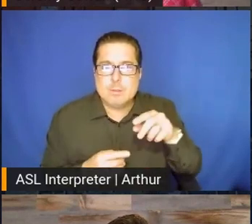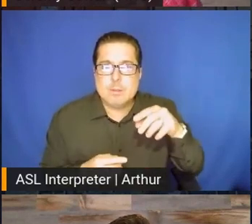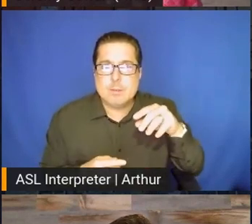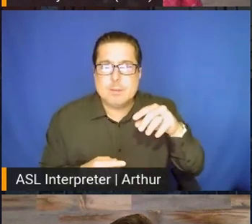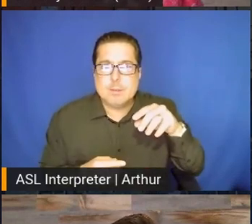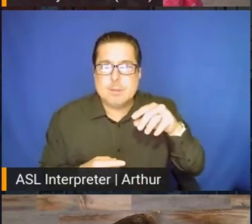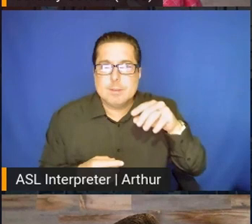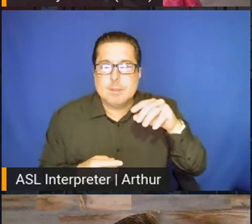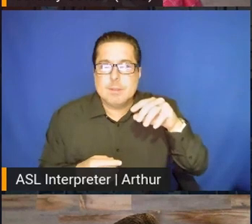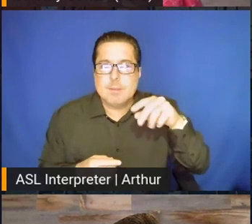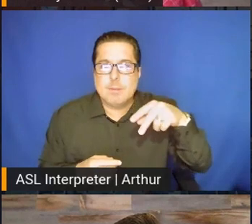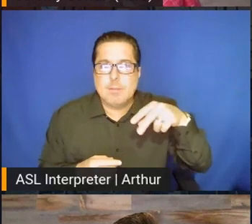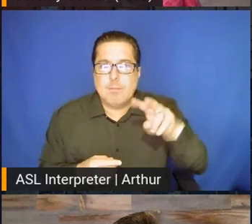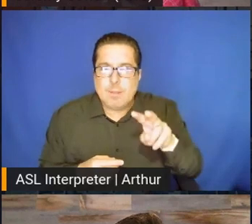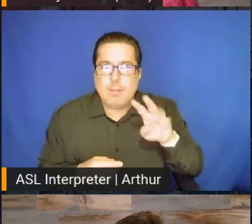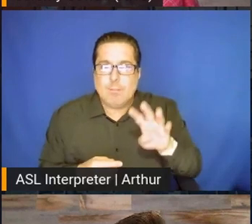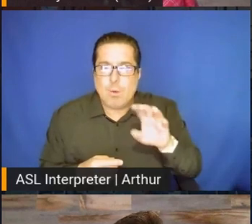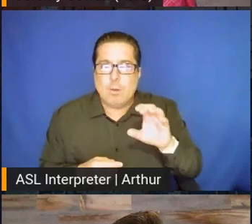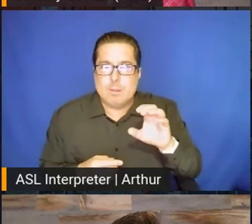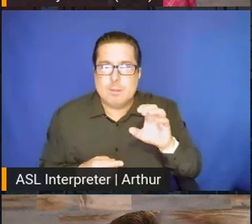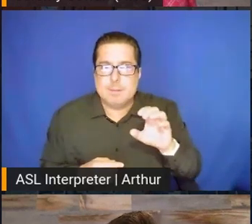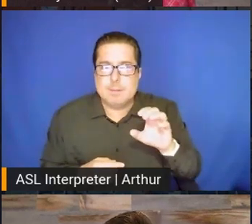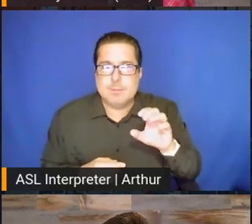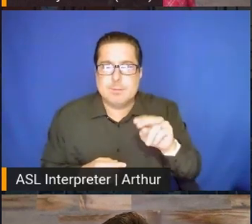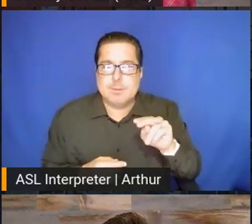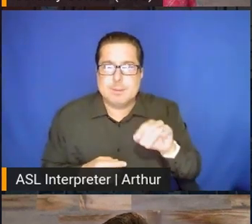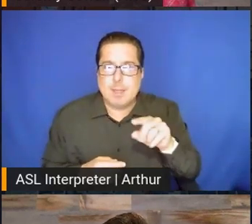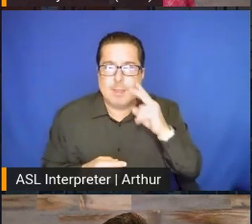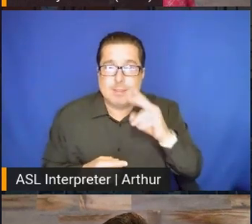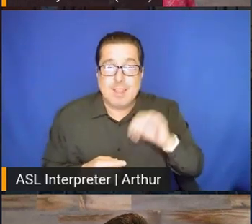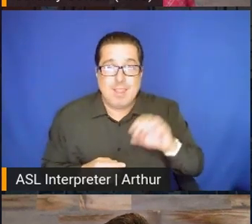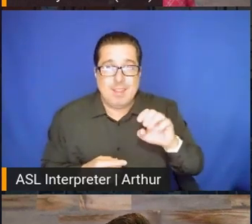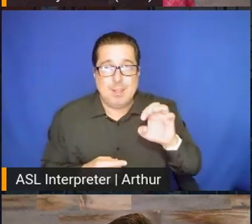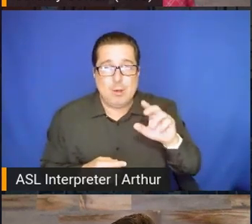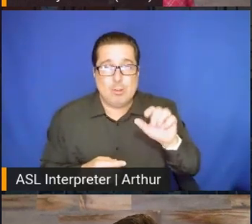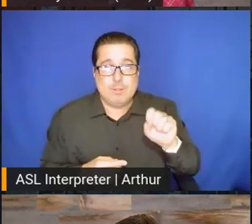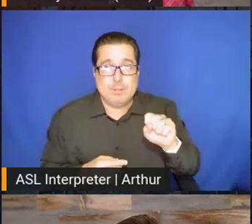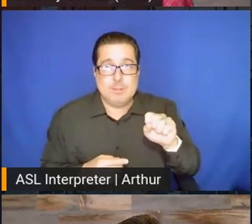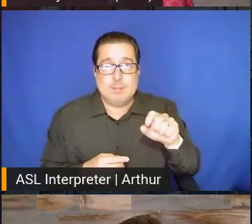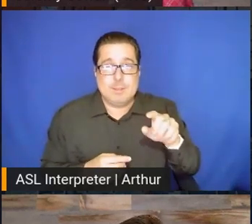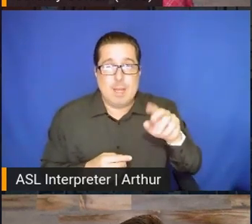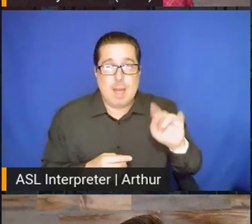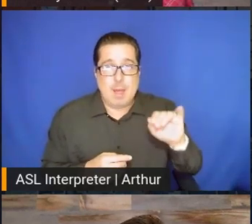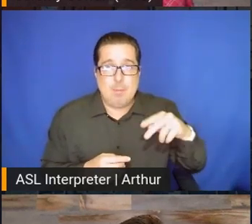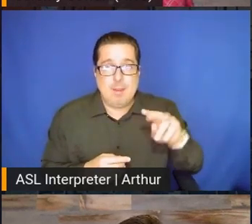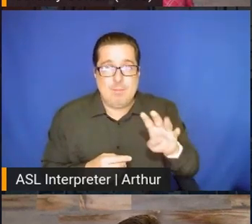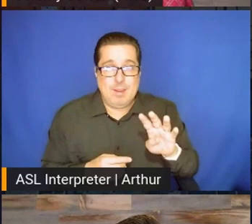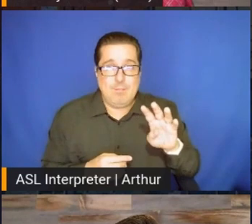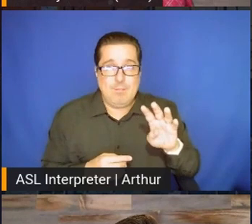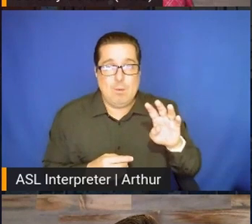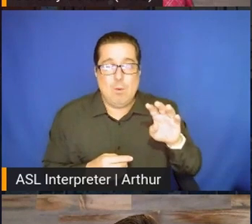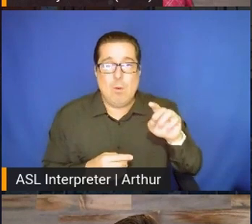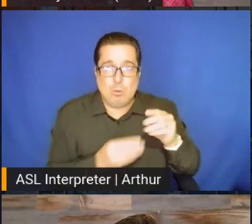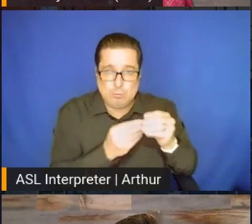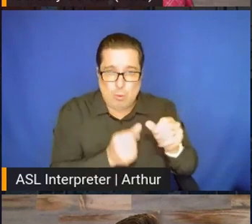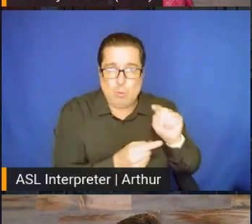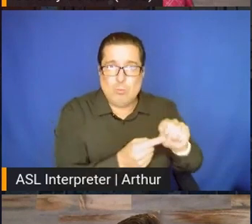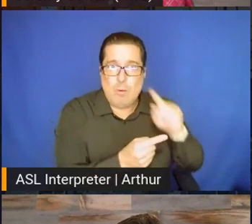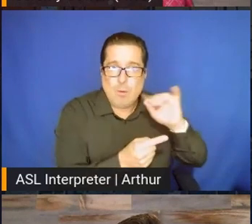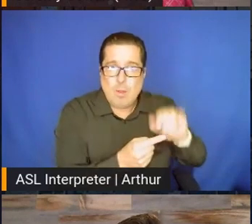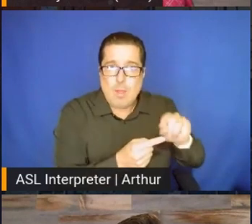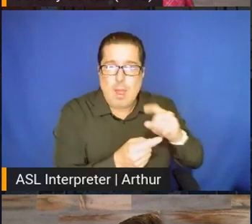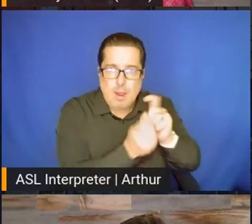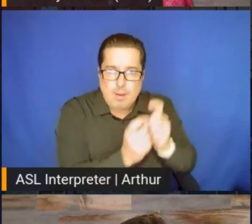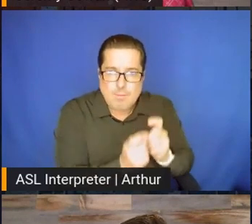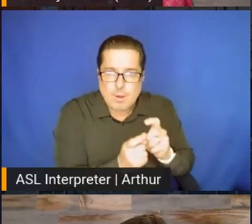this is going back to what you were bringing up earlier, the egress only IPv4 solution. And for that, we configure a host